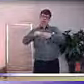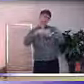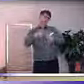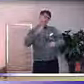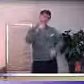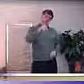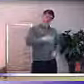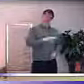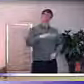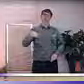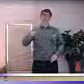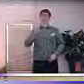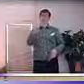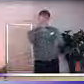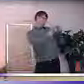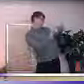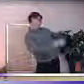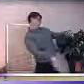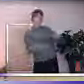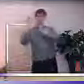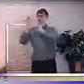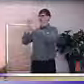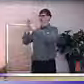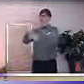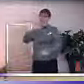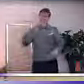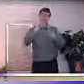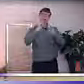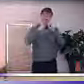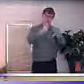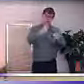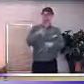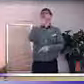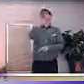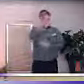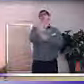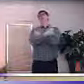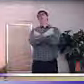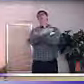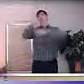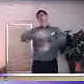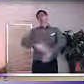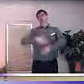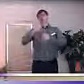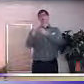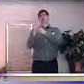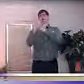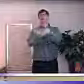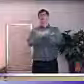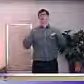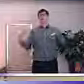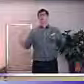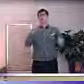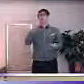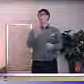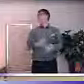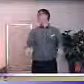you and to carve it until you set it free. You know, today we